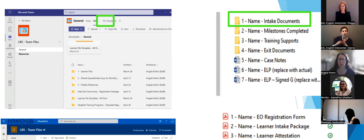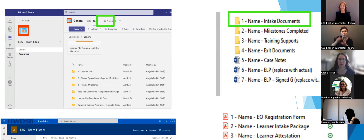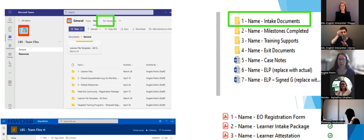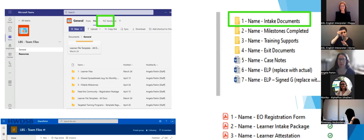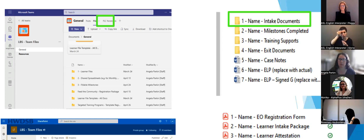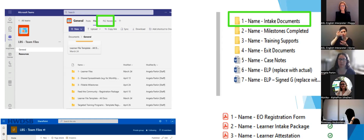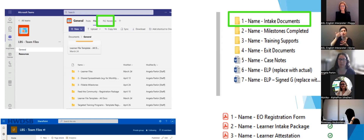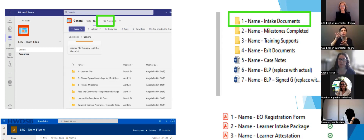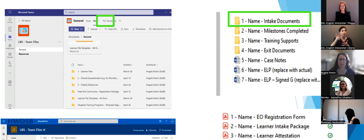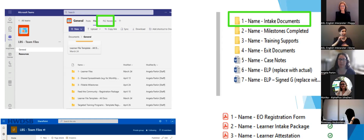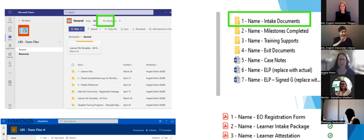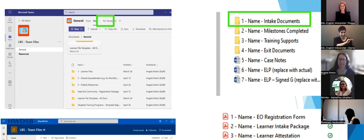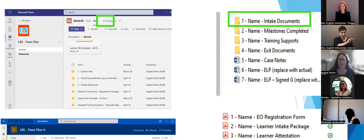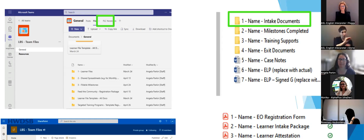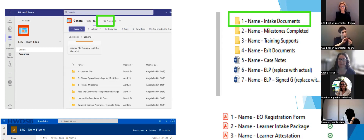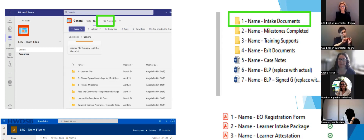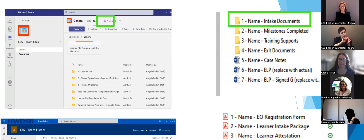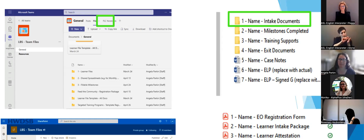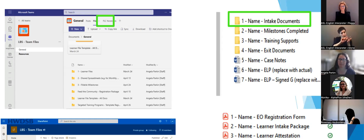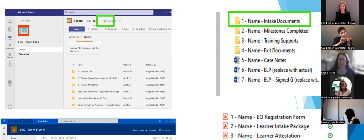make more sense?